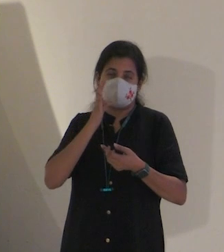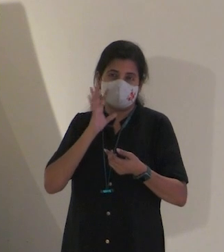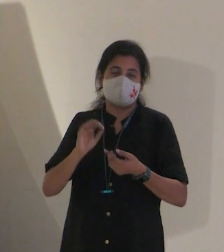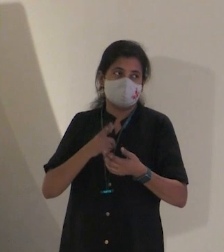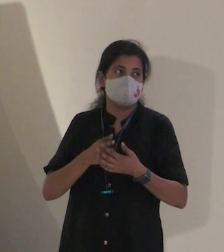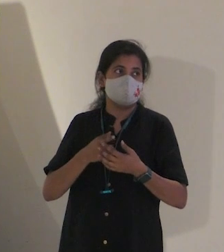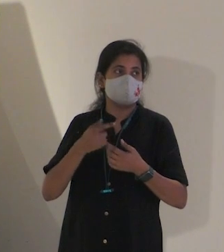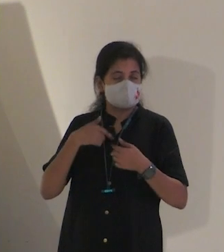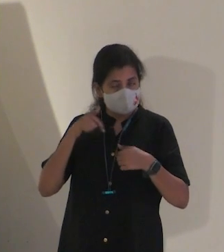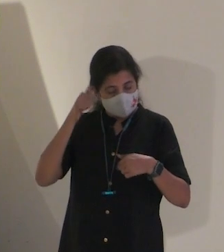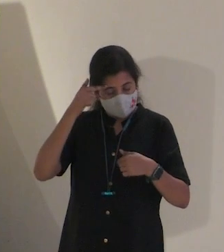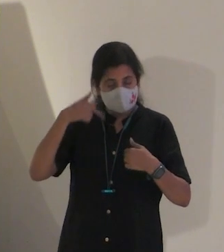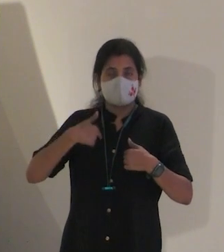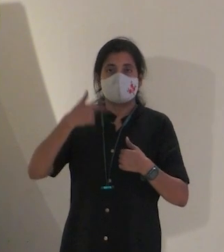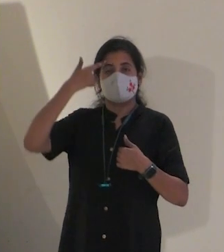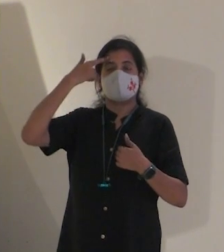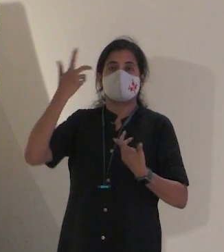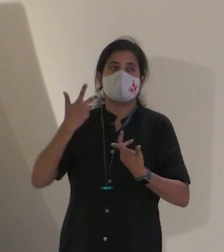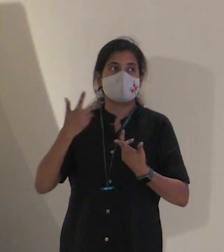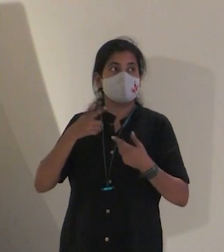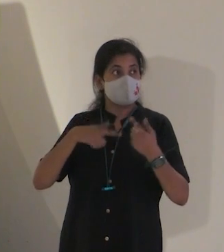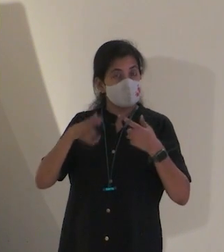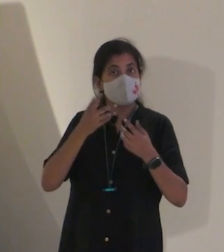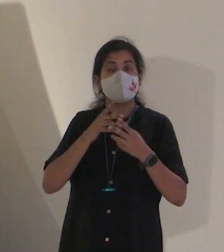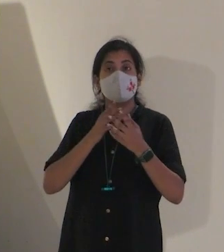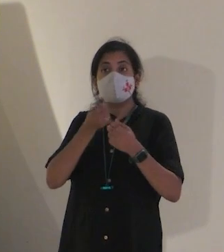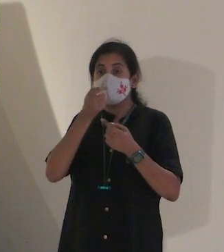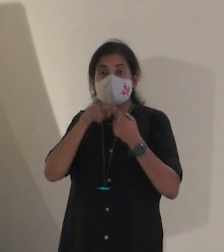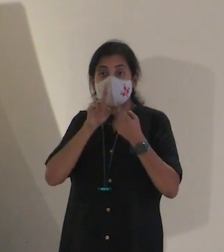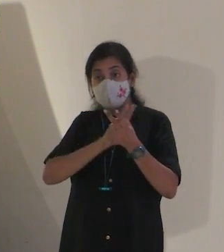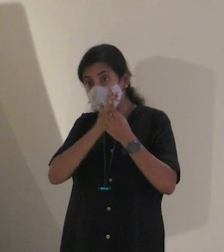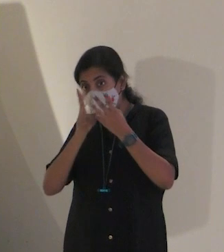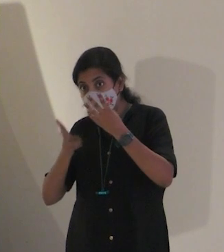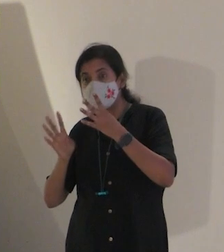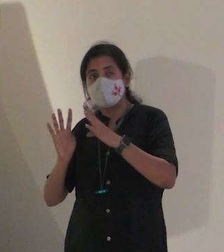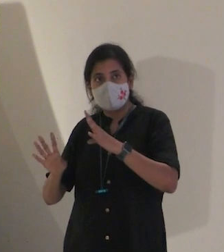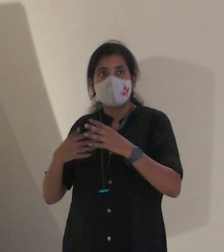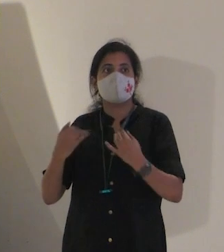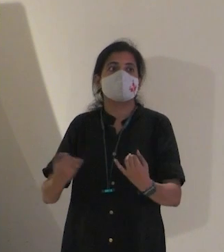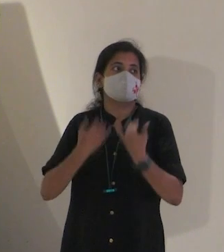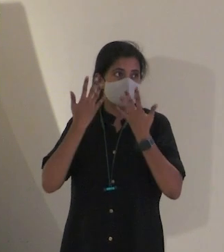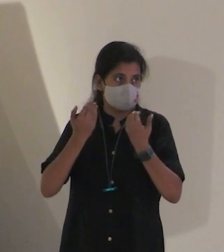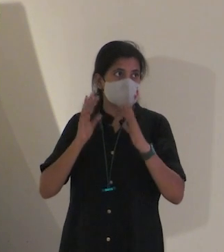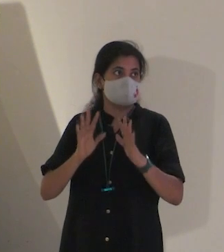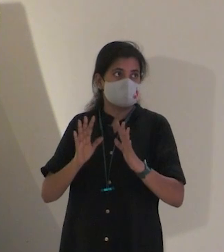suddenly realized that there are so many other things which enrich us much more than money